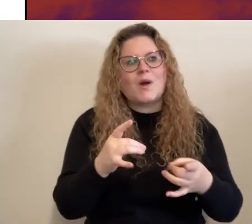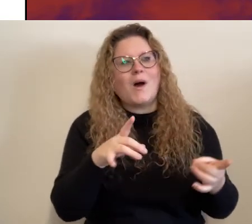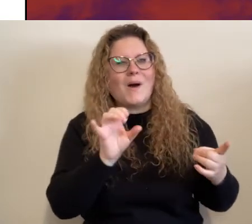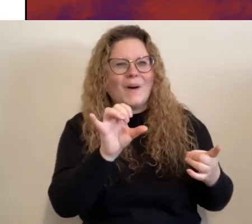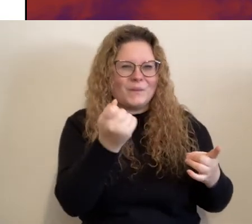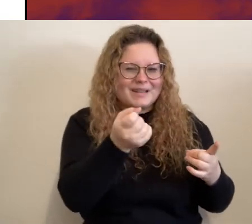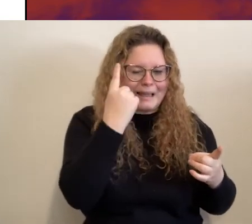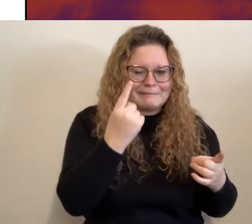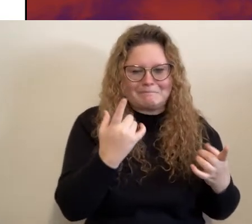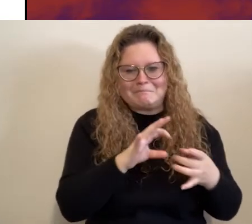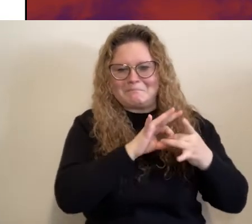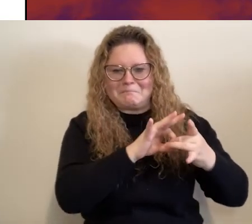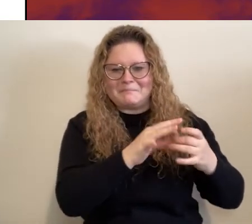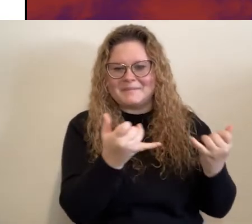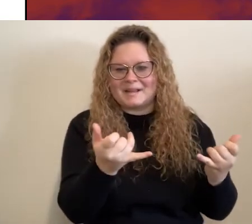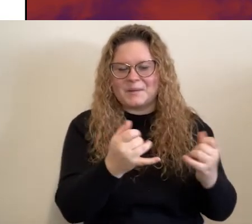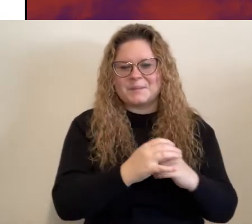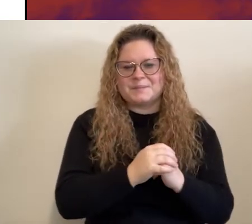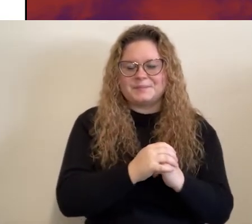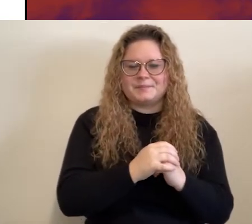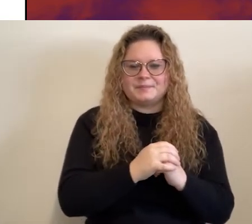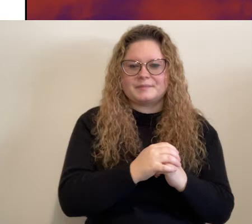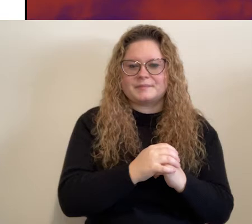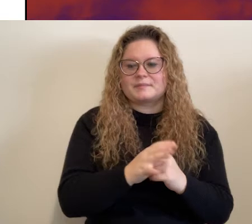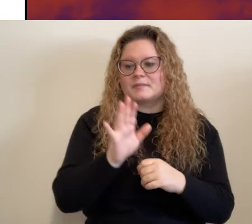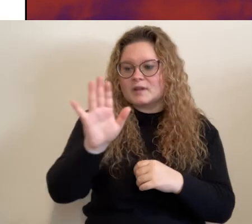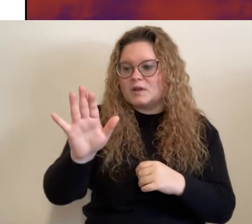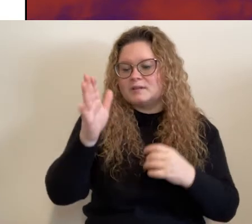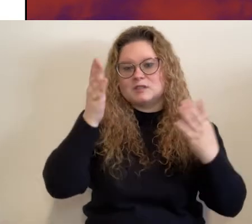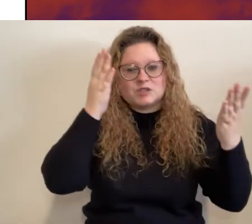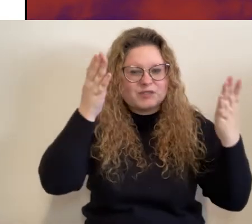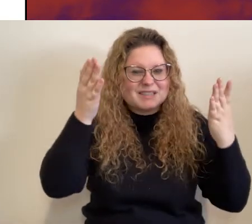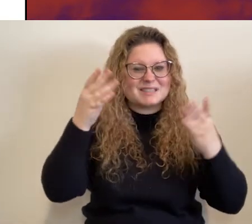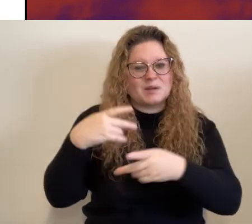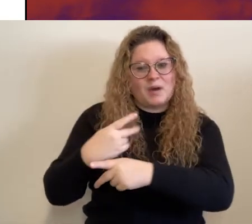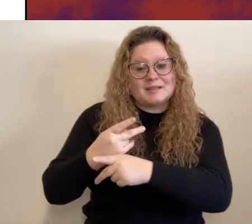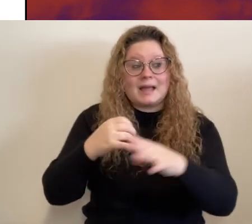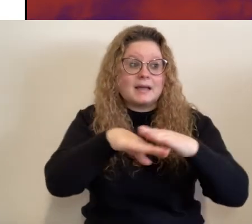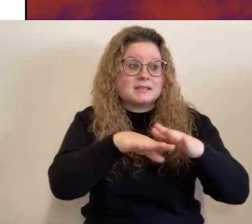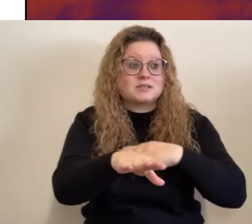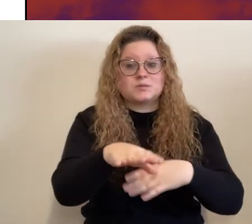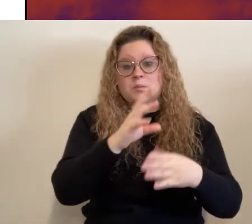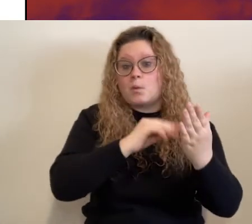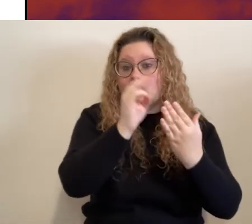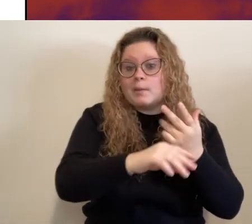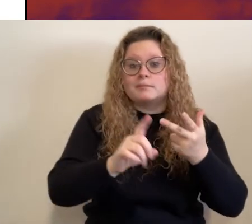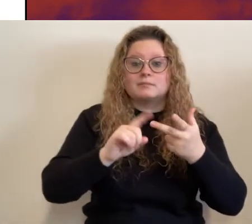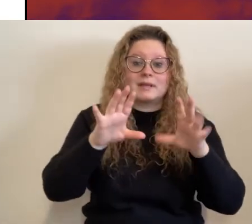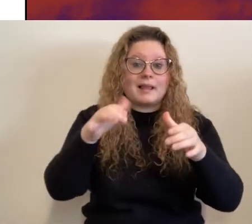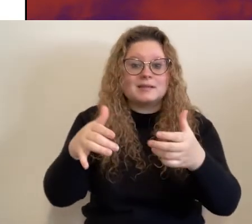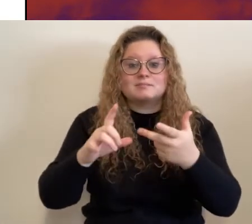whatever. But the service or the product that they're getting, whether it's the access to the program or the course or the PDF or the Oracle